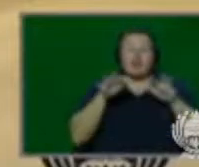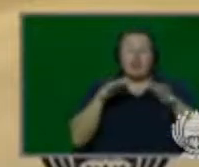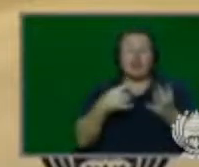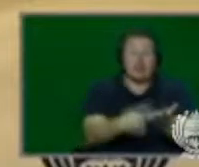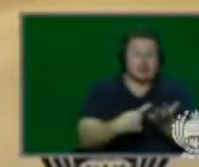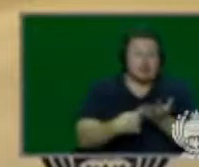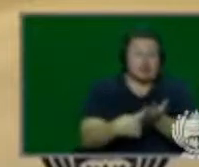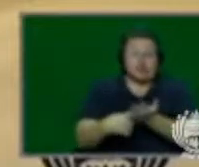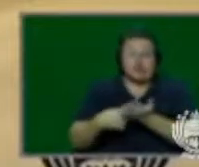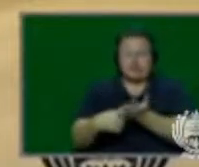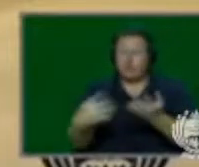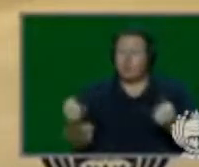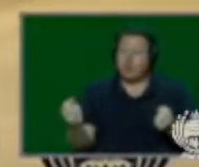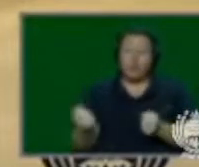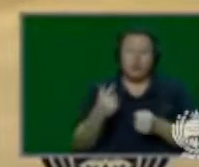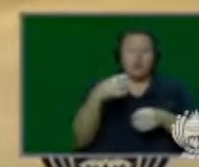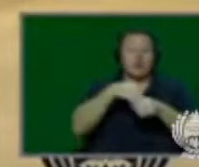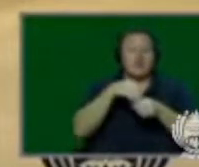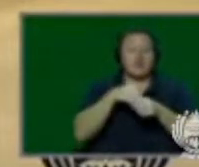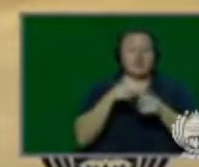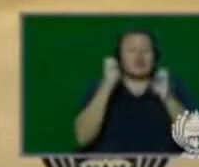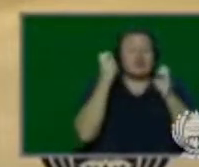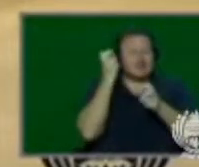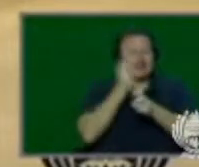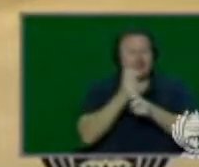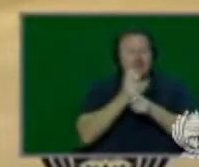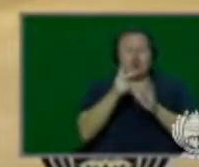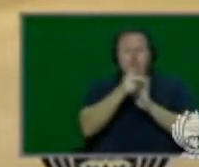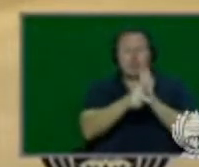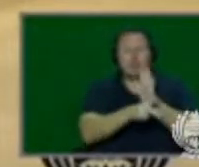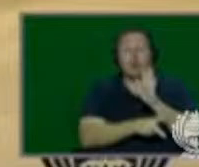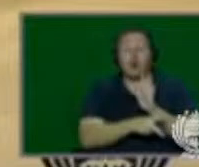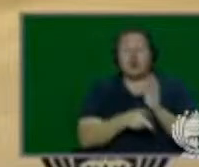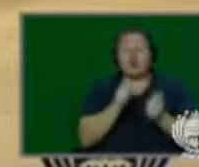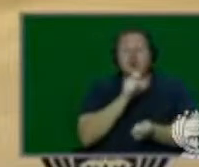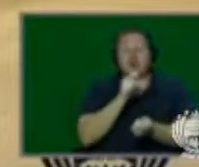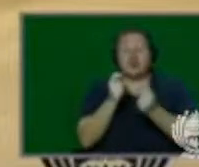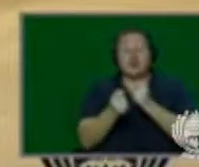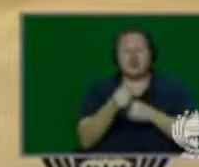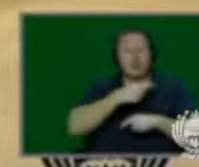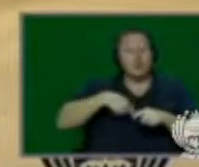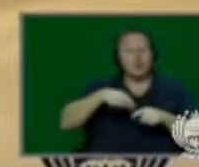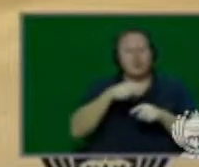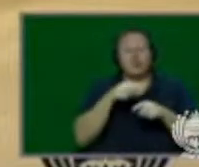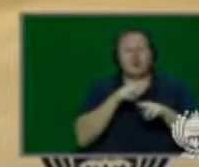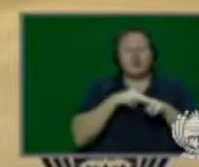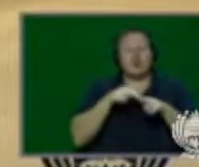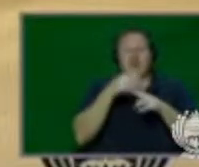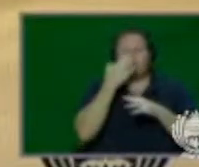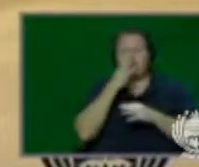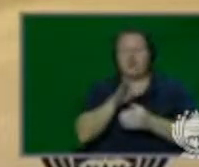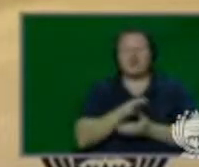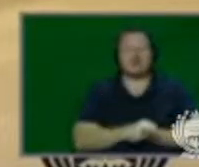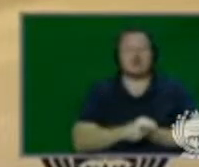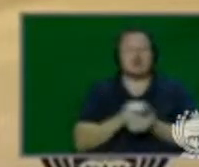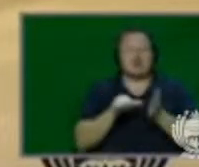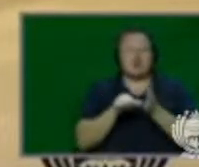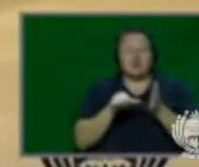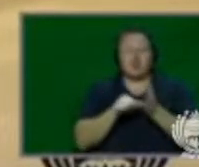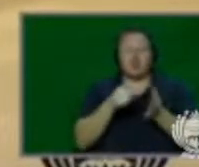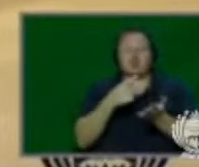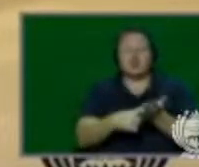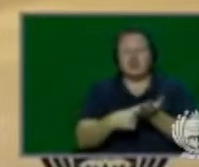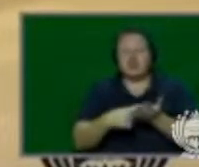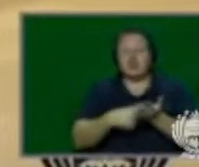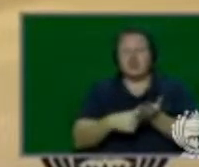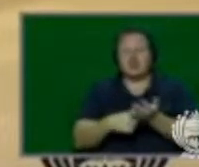the difficult policy trade-offs we as a nation face. A vital debate about which